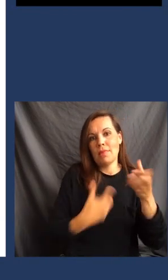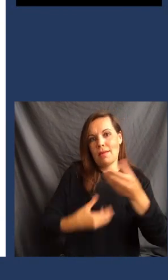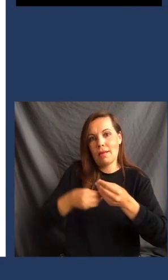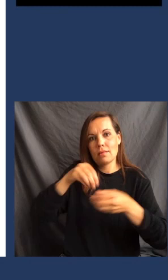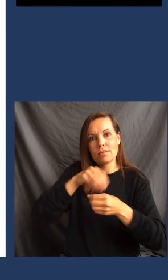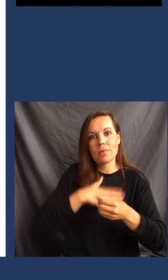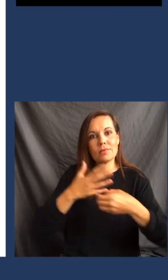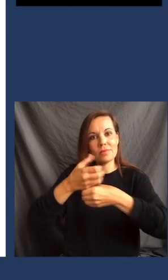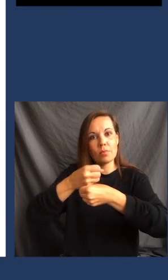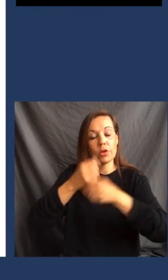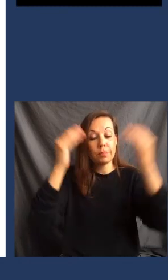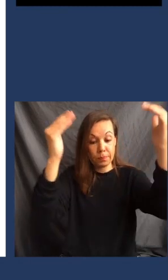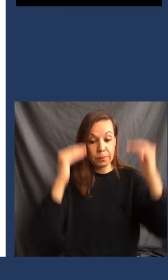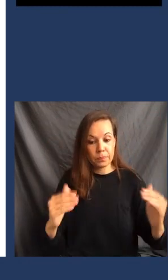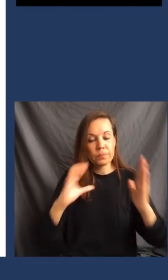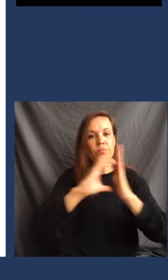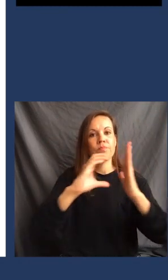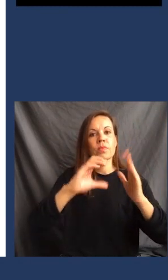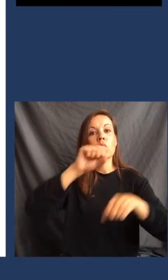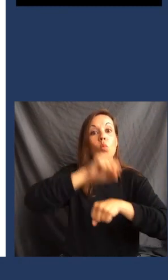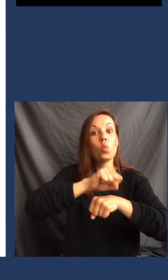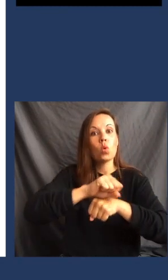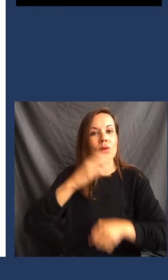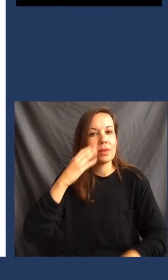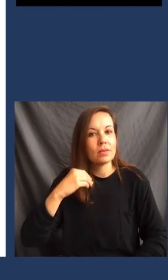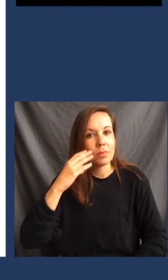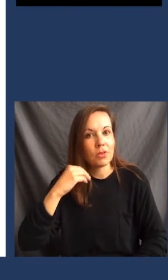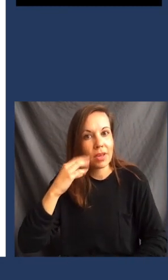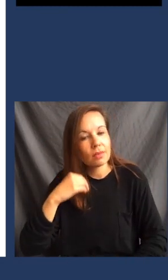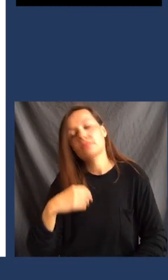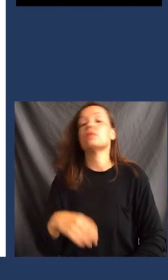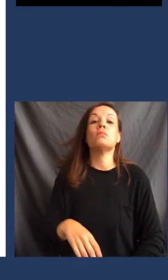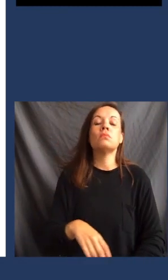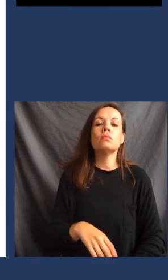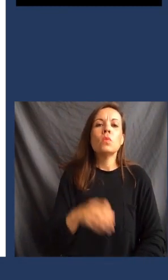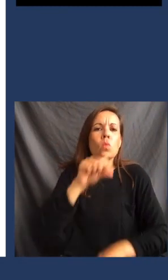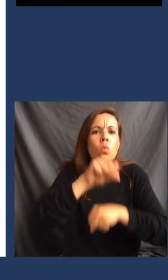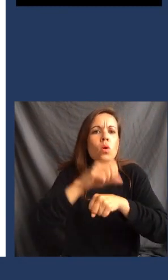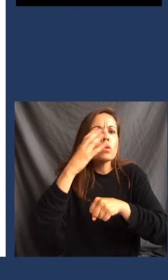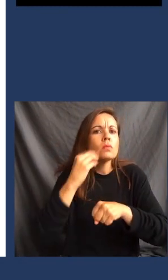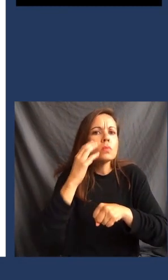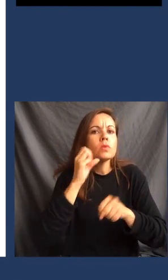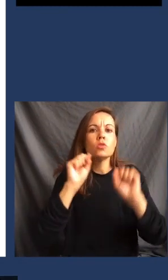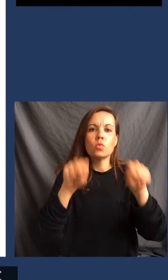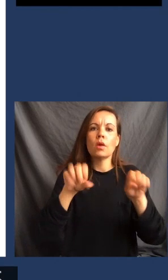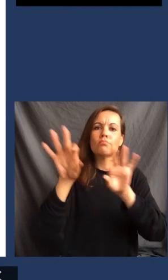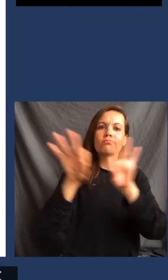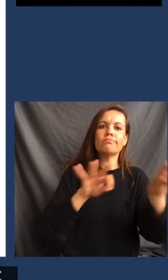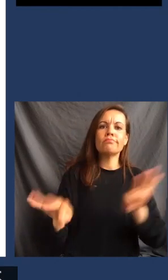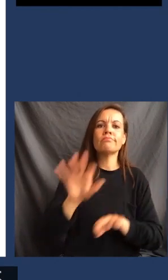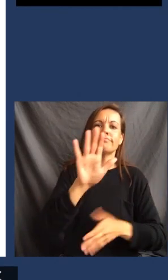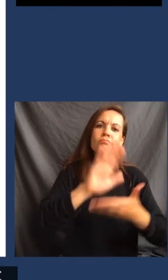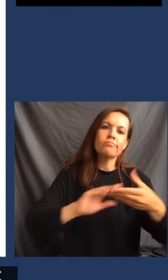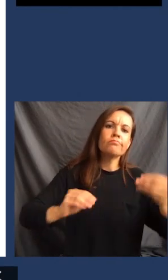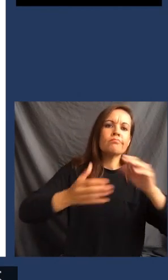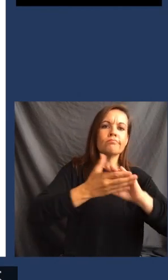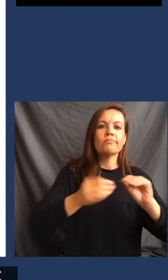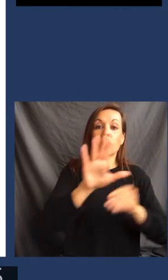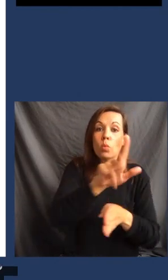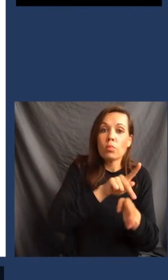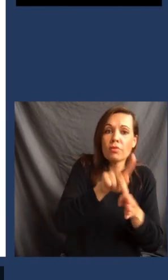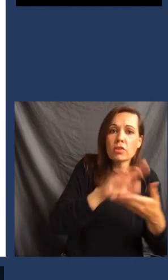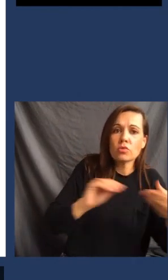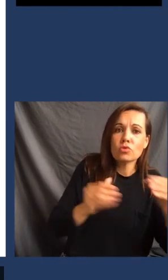work experience. This experience section provides you with an opportunity to tell your professional story and to talk about